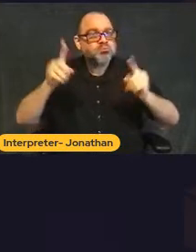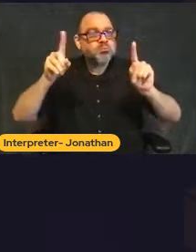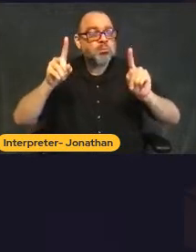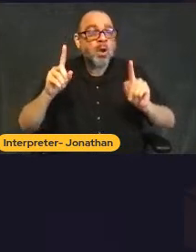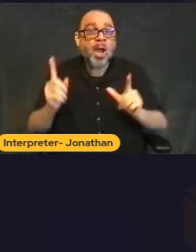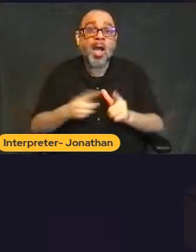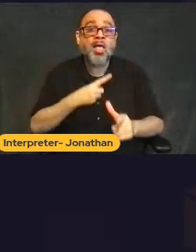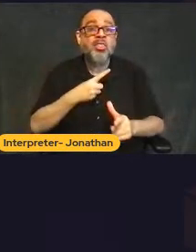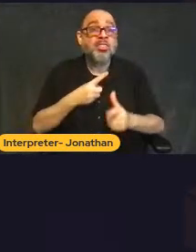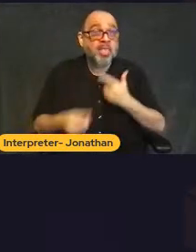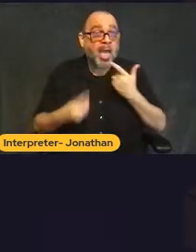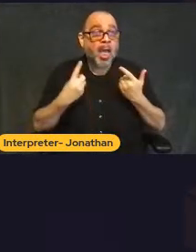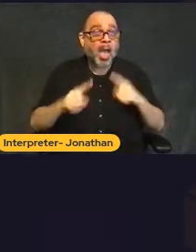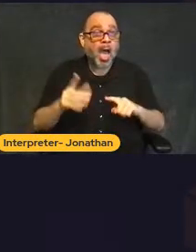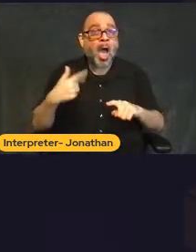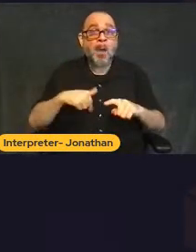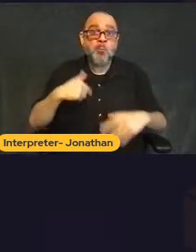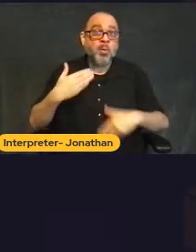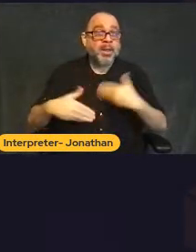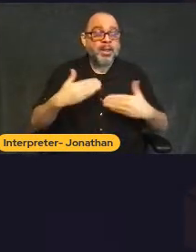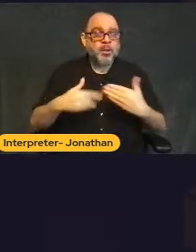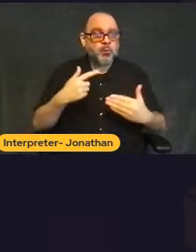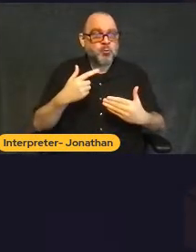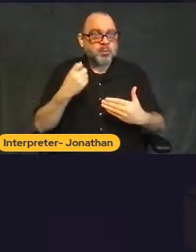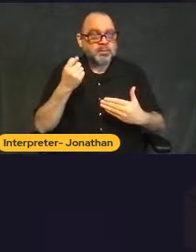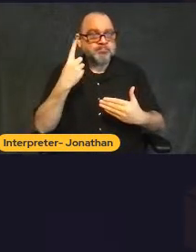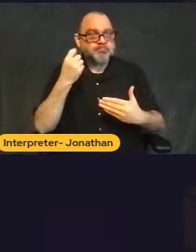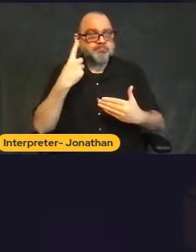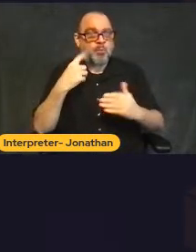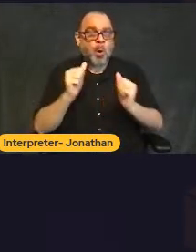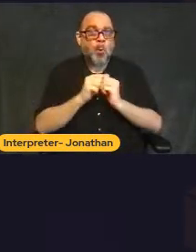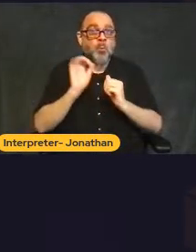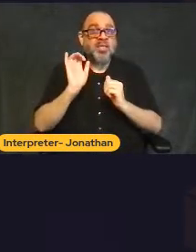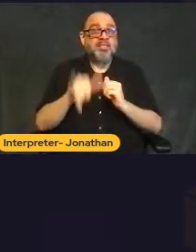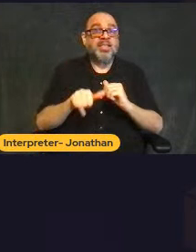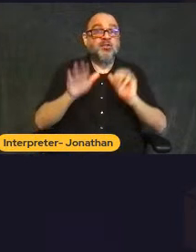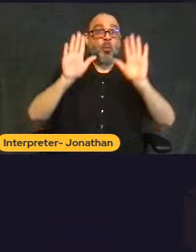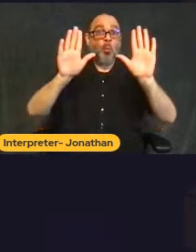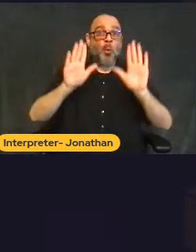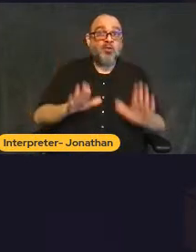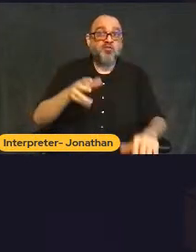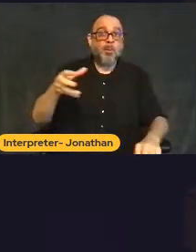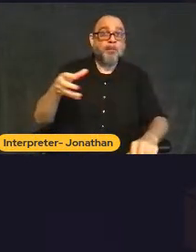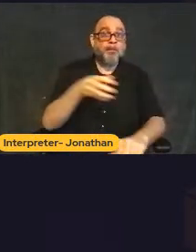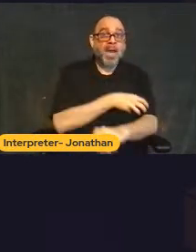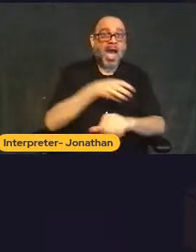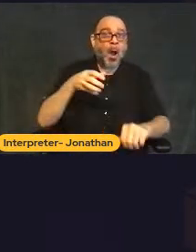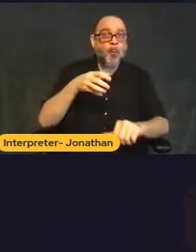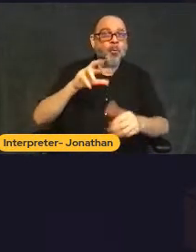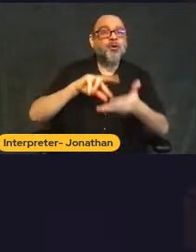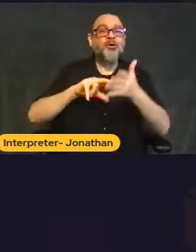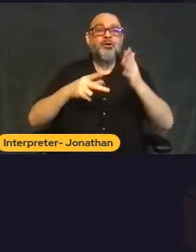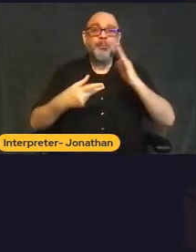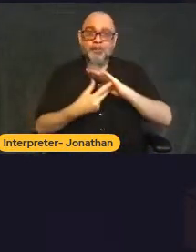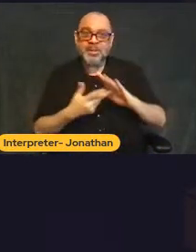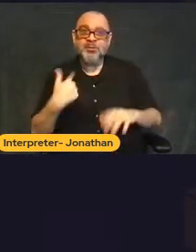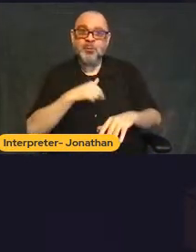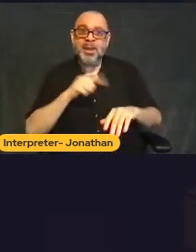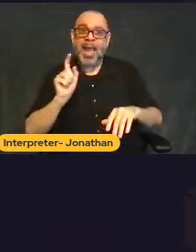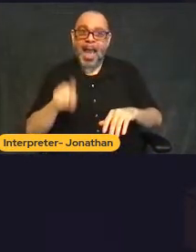learns that with this great power to add resources fast, there comes a great diagramming